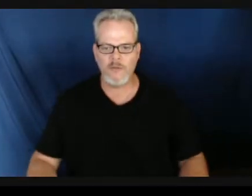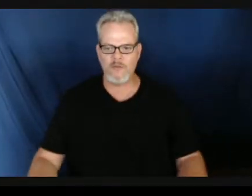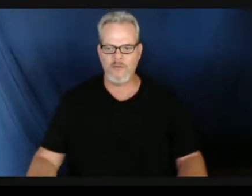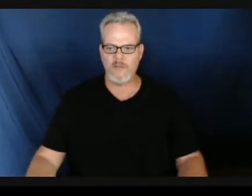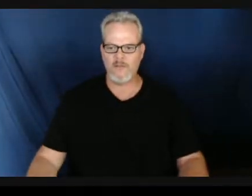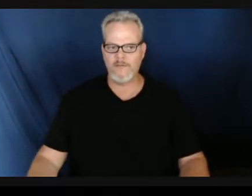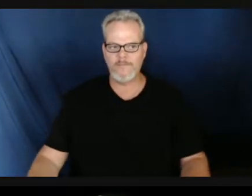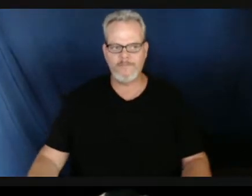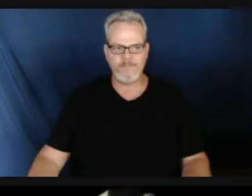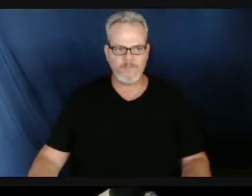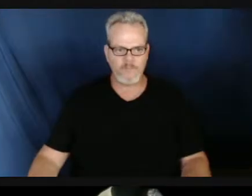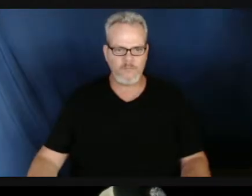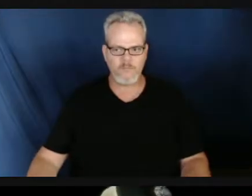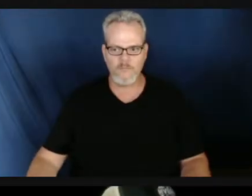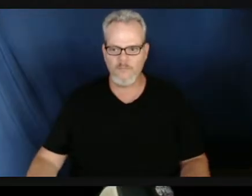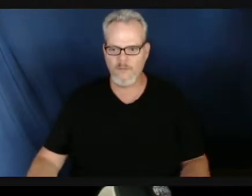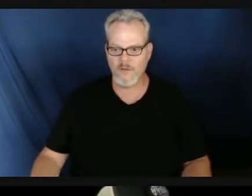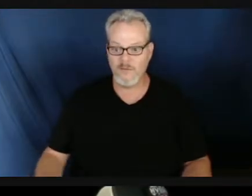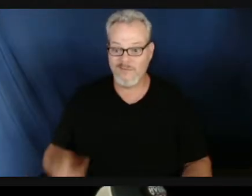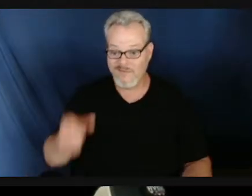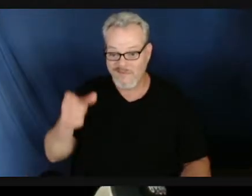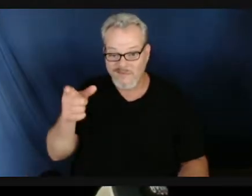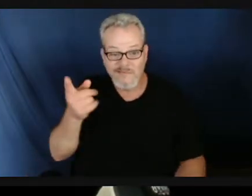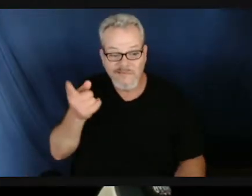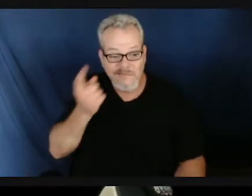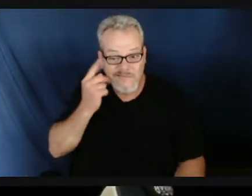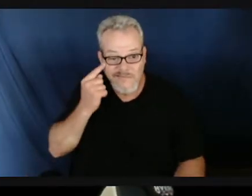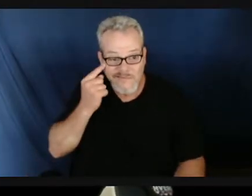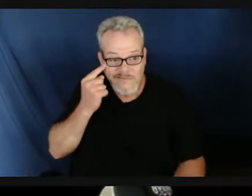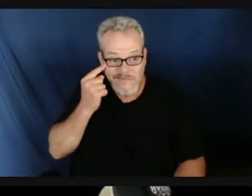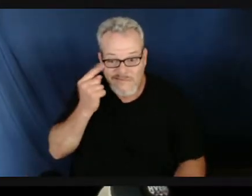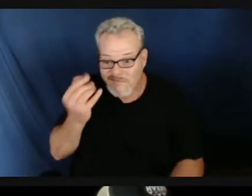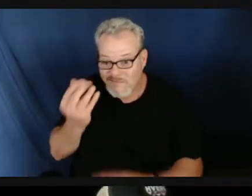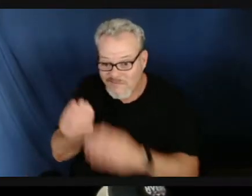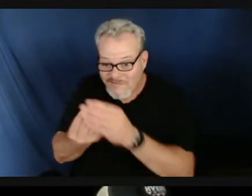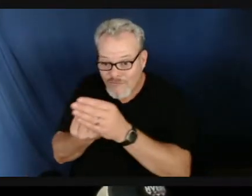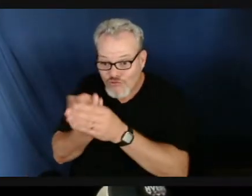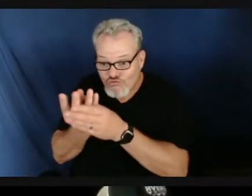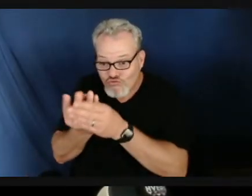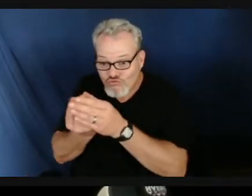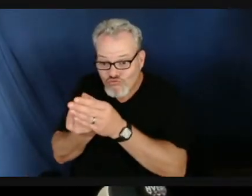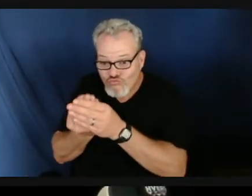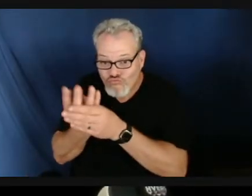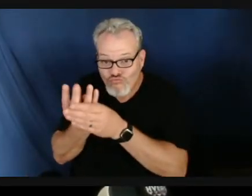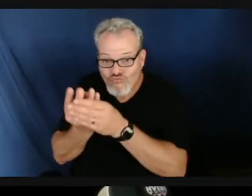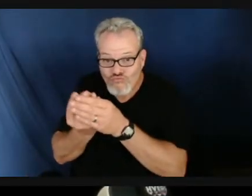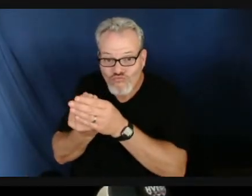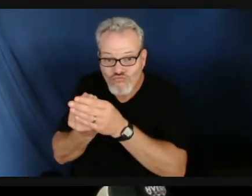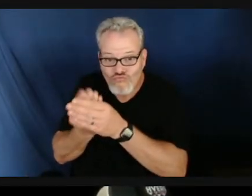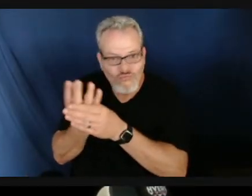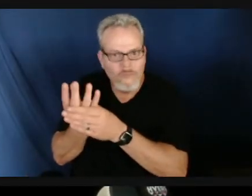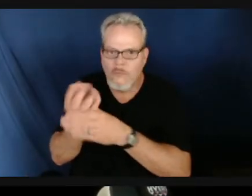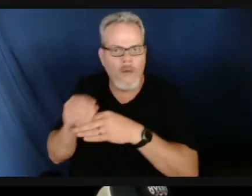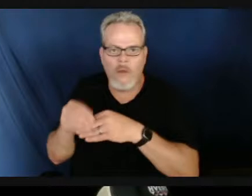Right there, so yeah, there's a small little dome fountain in there, not overflowing, rising the level.